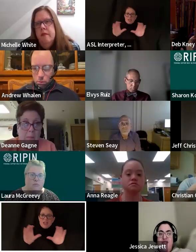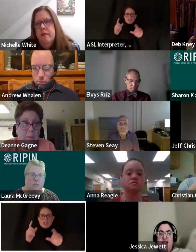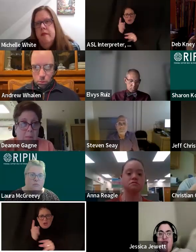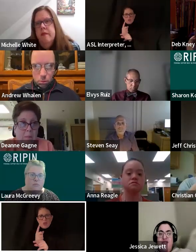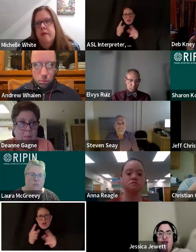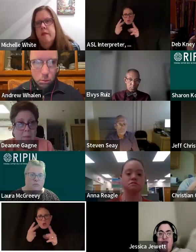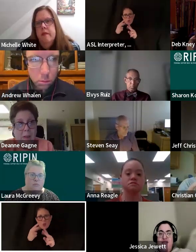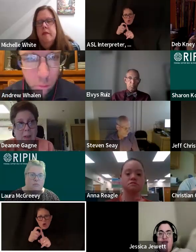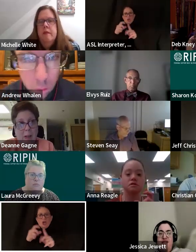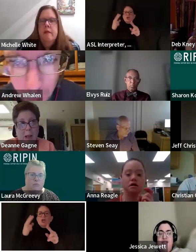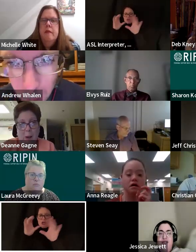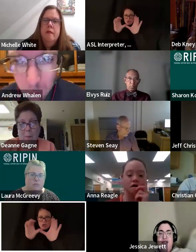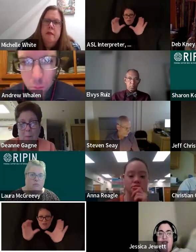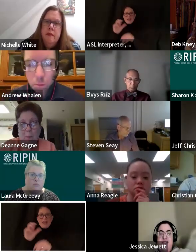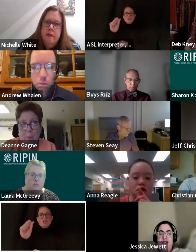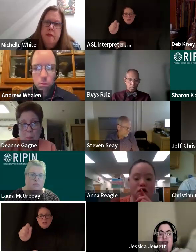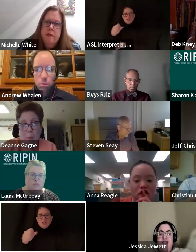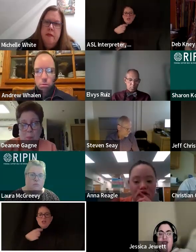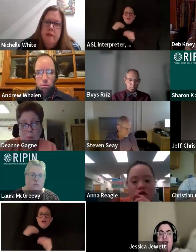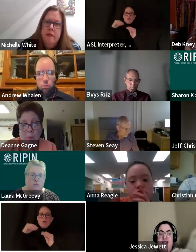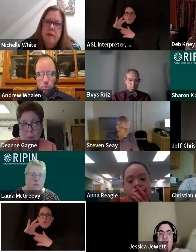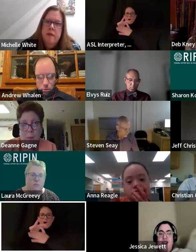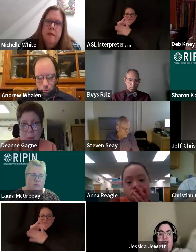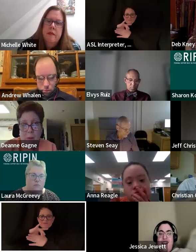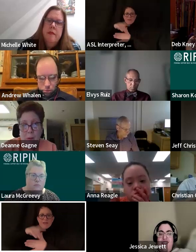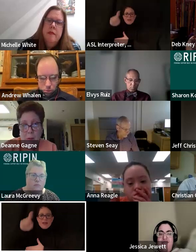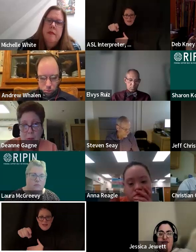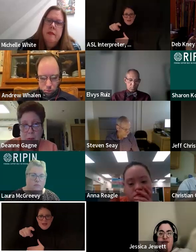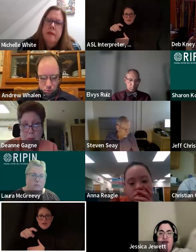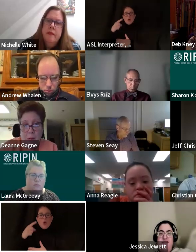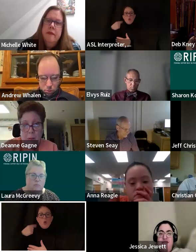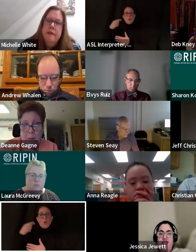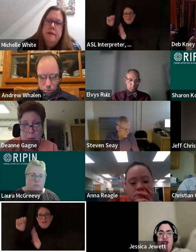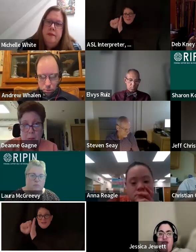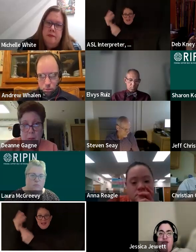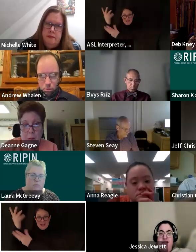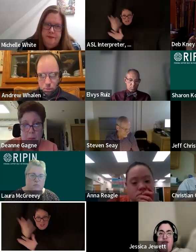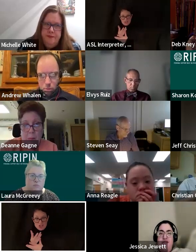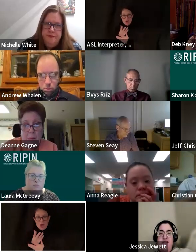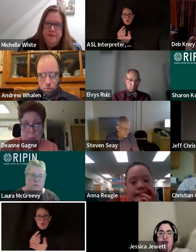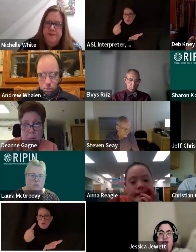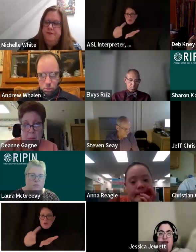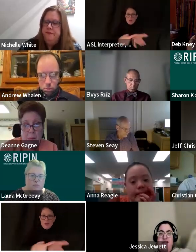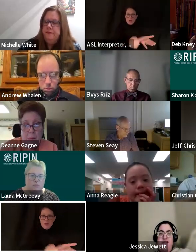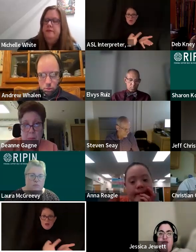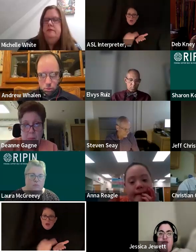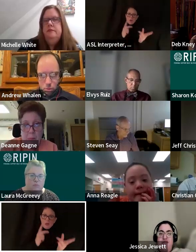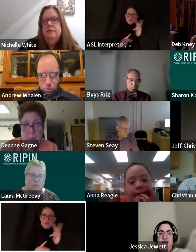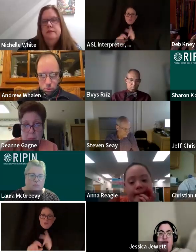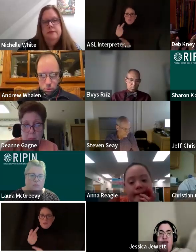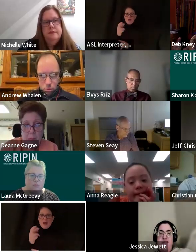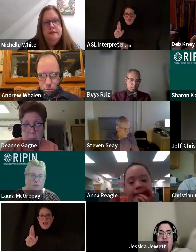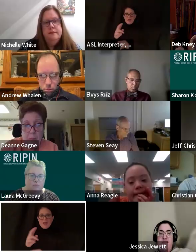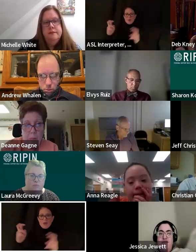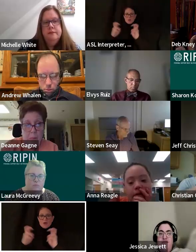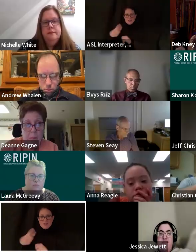word, Heather? Yes, certification standards. So there's got to be a little bit more to it. And once we know what those are, and once we talk to people, like we're going to be meeting with Heather sometime